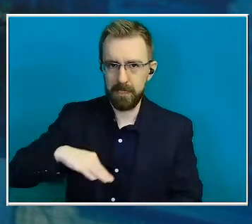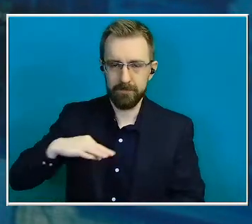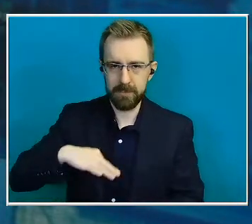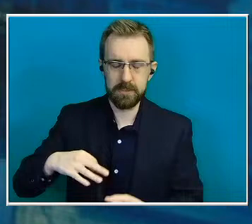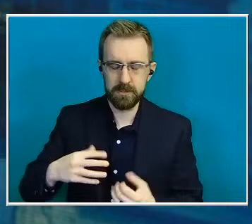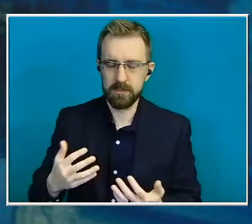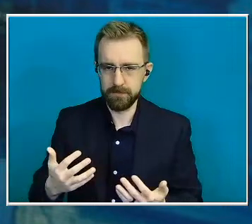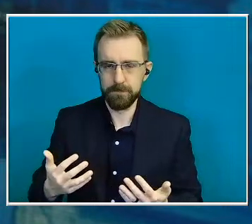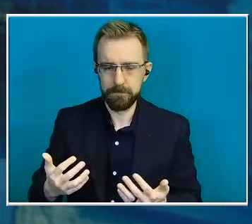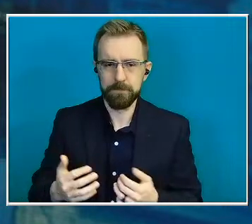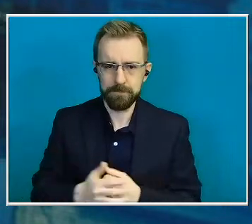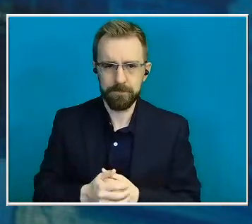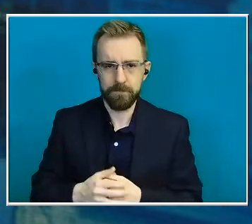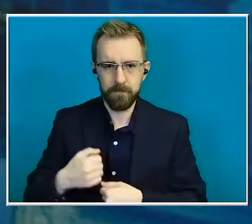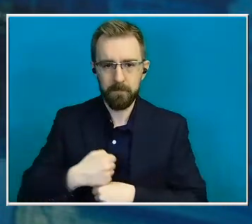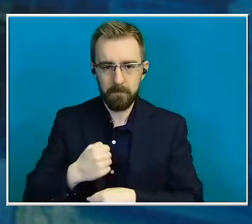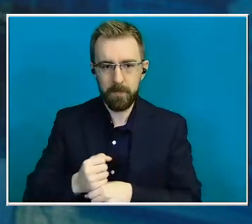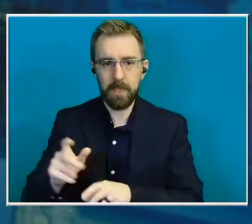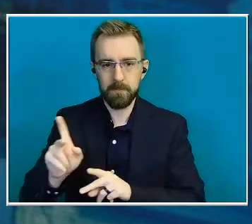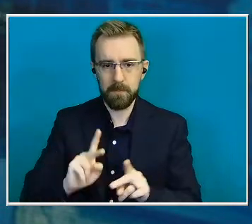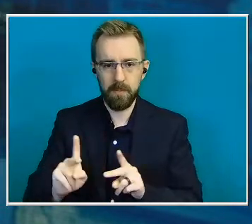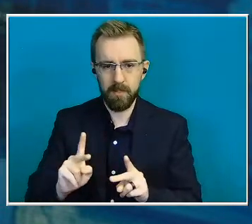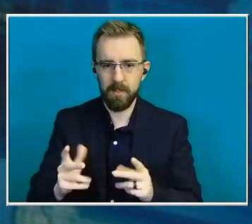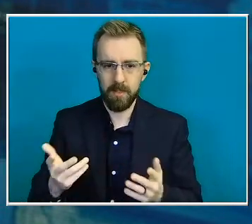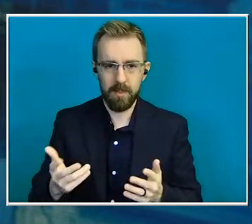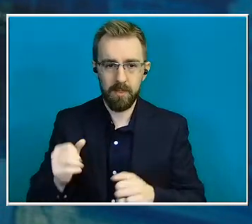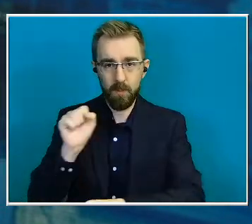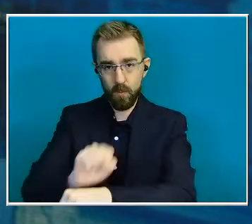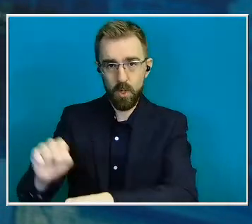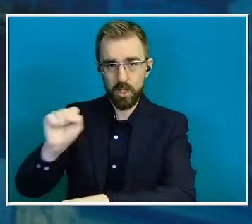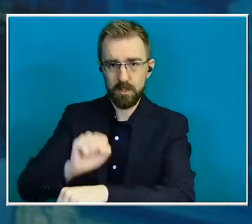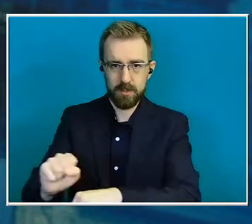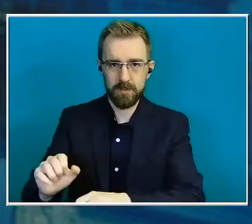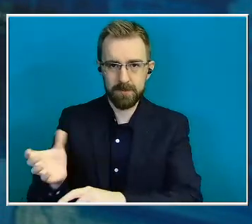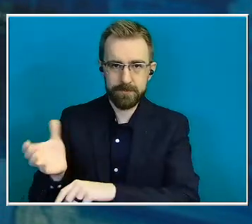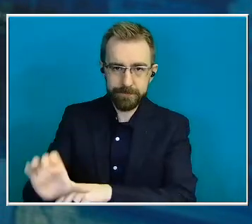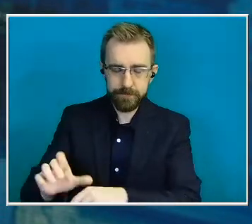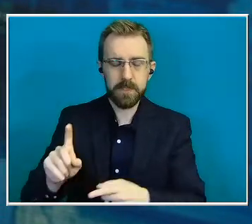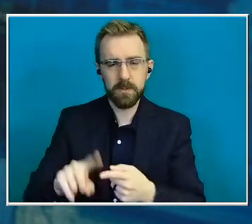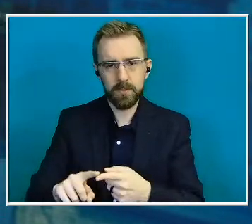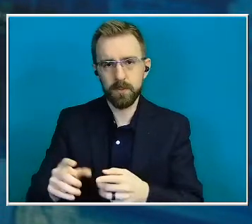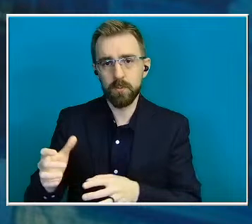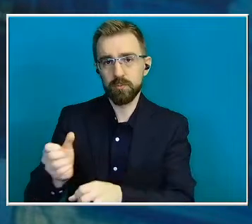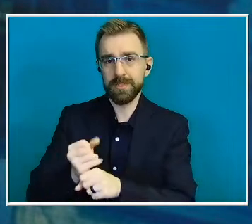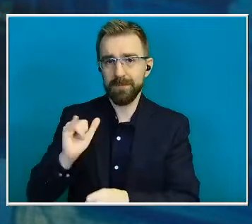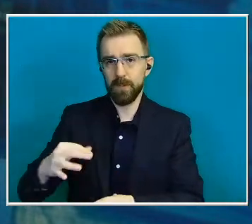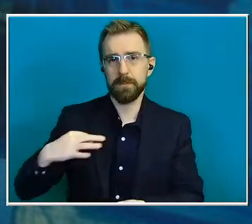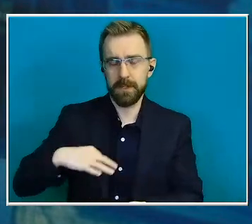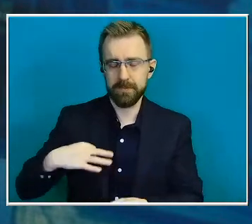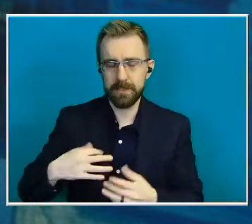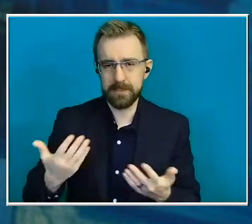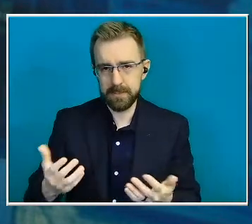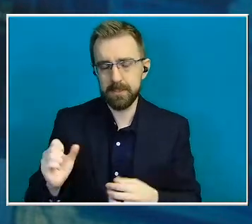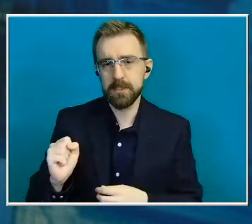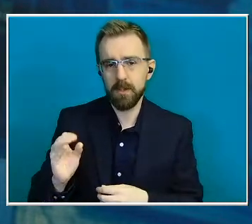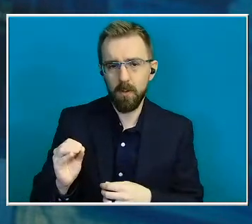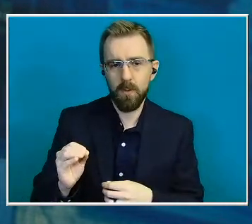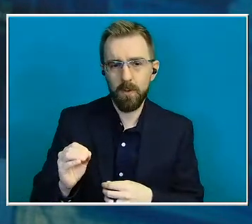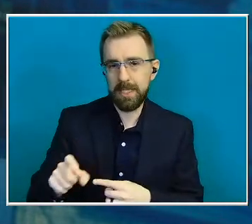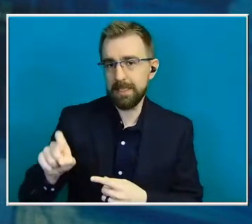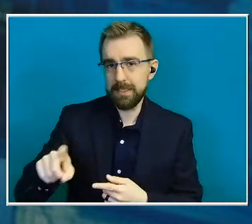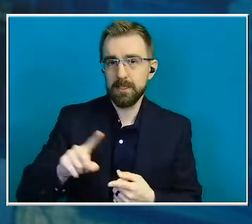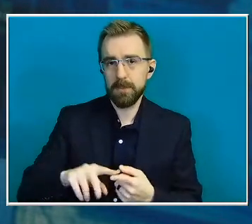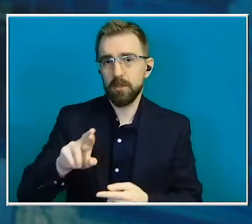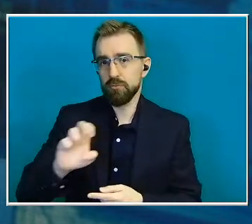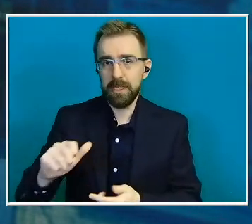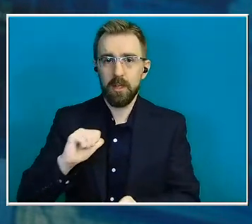make people work in order to receive those benefits. So it needs to be reauthorized.